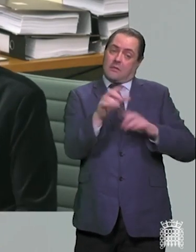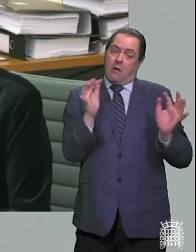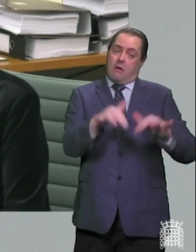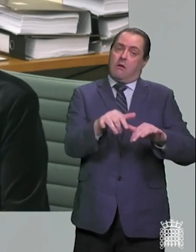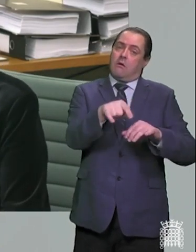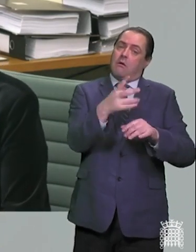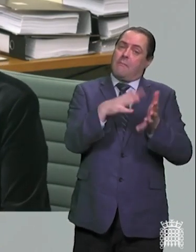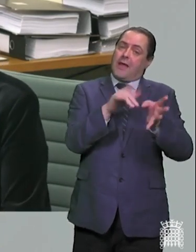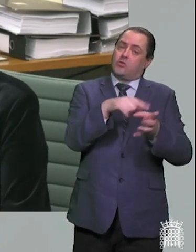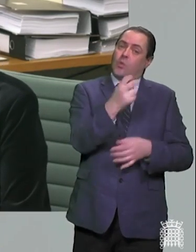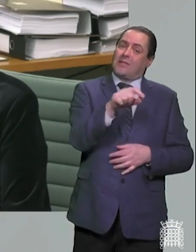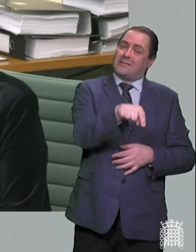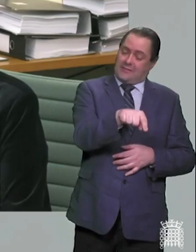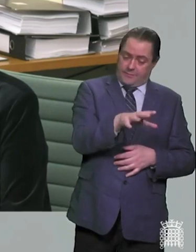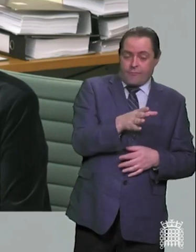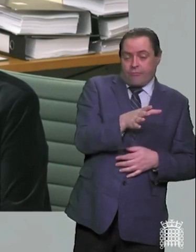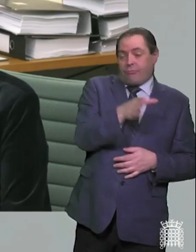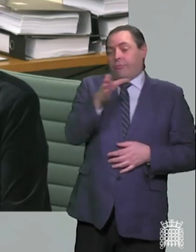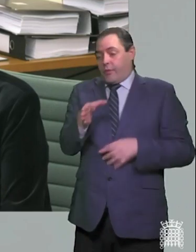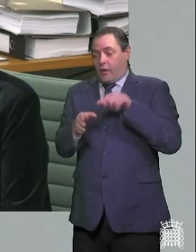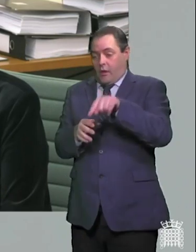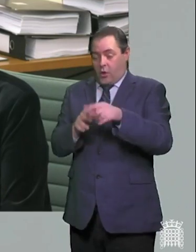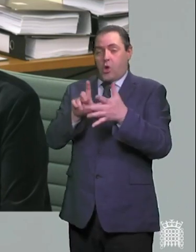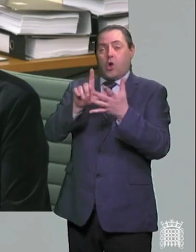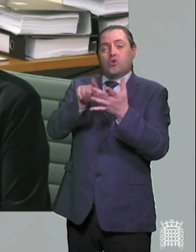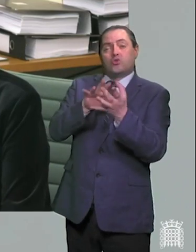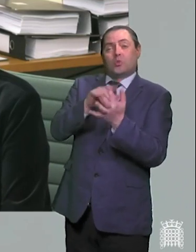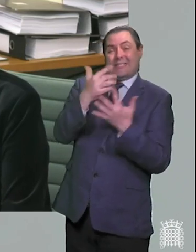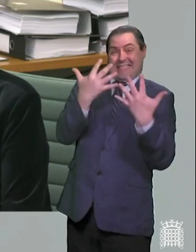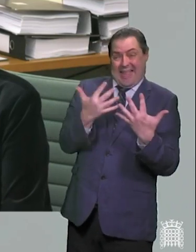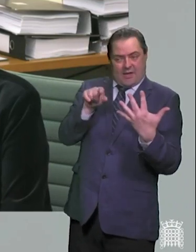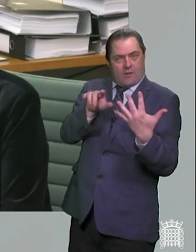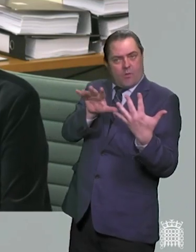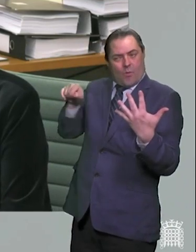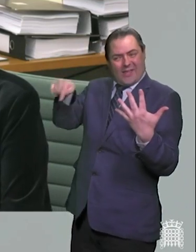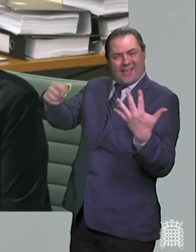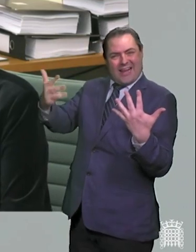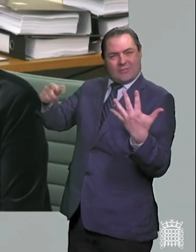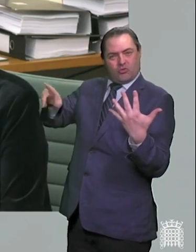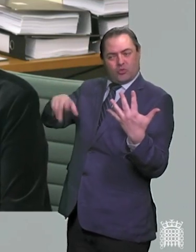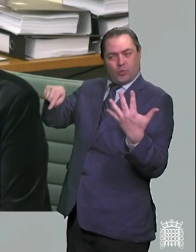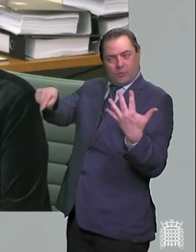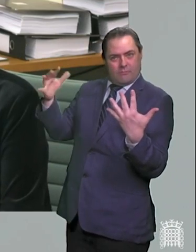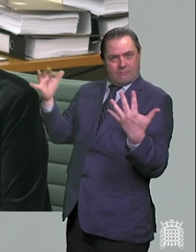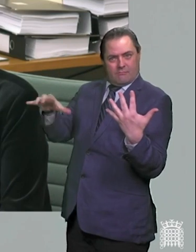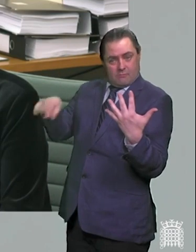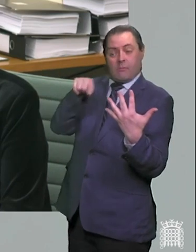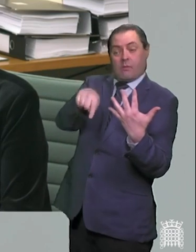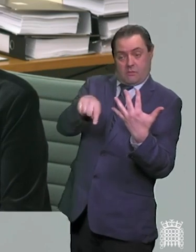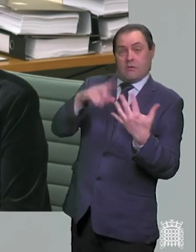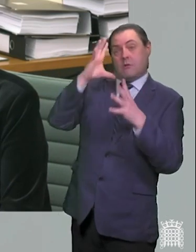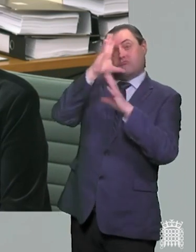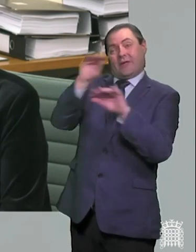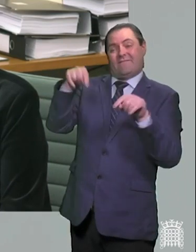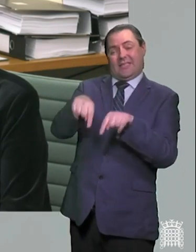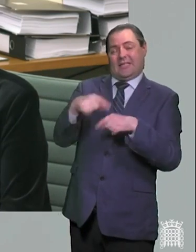then on the 10th of June, just over a week before the gathering of the 19th of June, you said at a COVID press conference, I